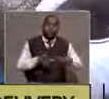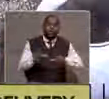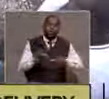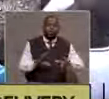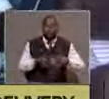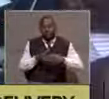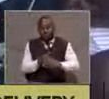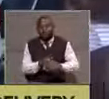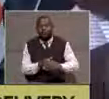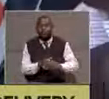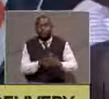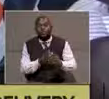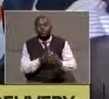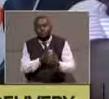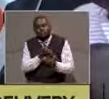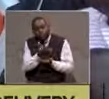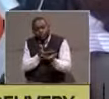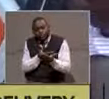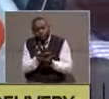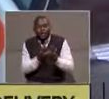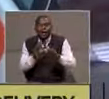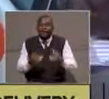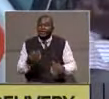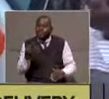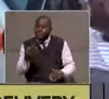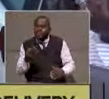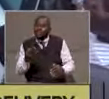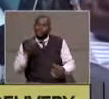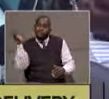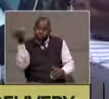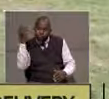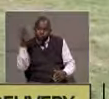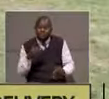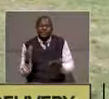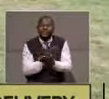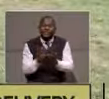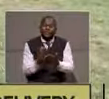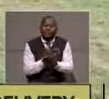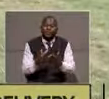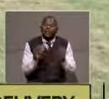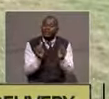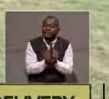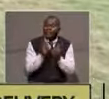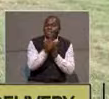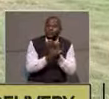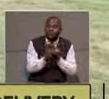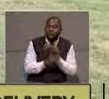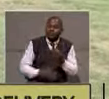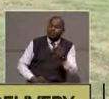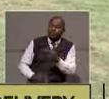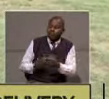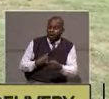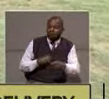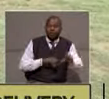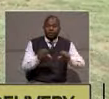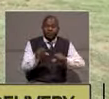are debating how the 3 ambulances will be shared by 10 districts. We don't want a situation where local leaders